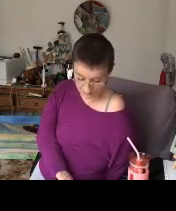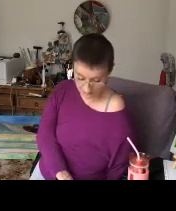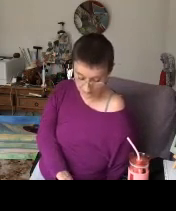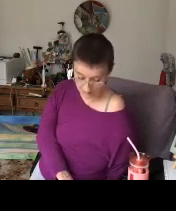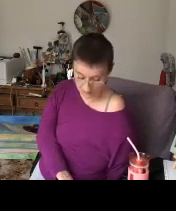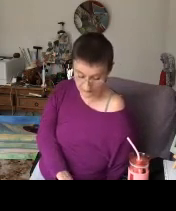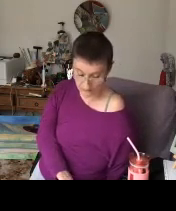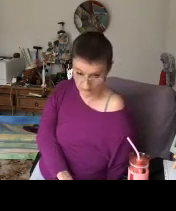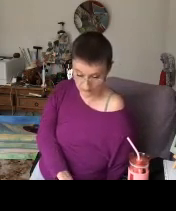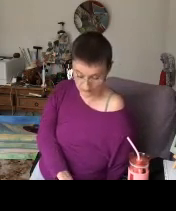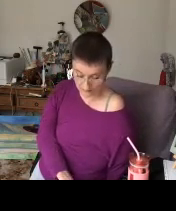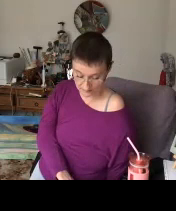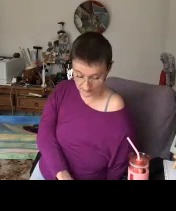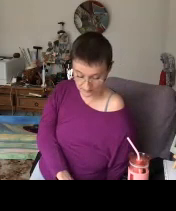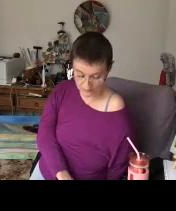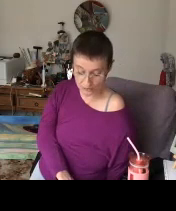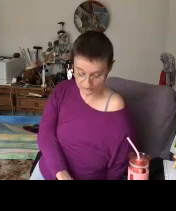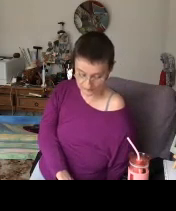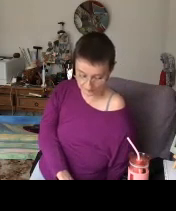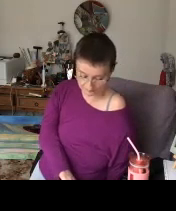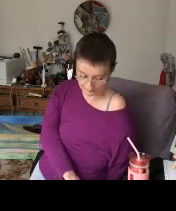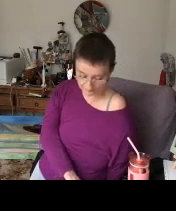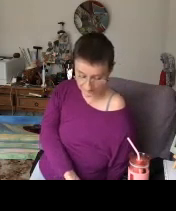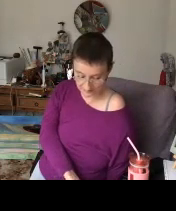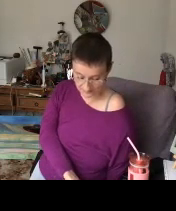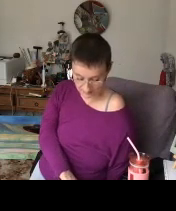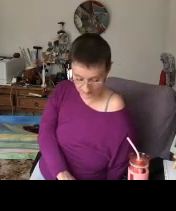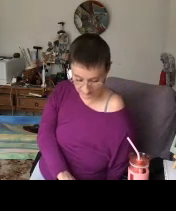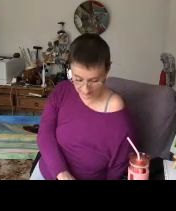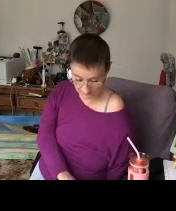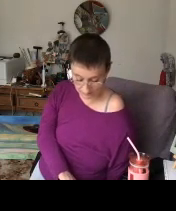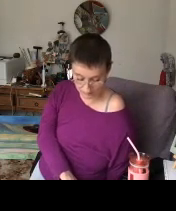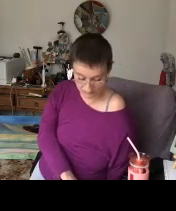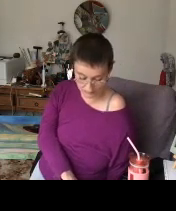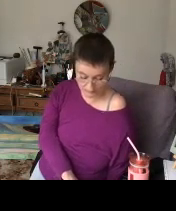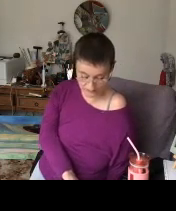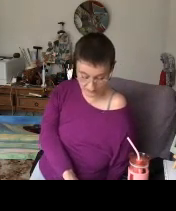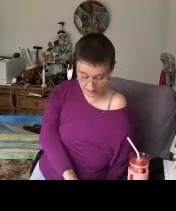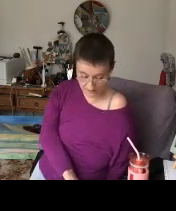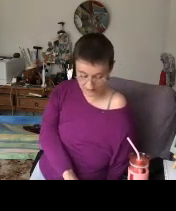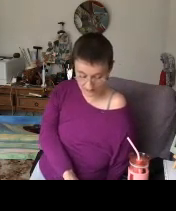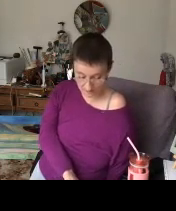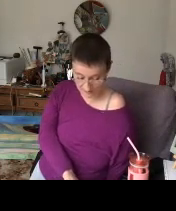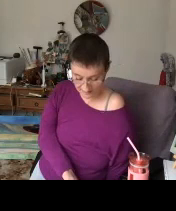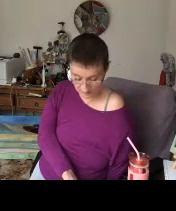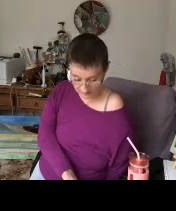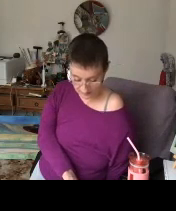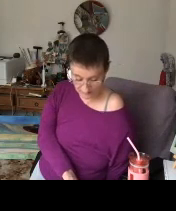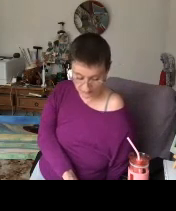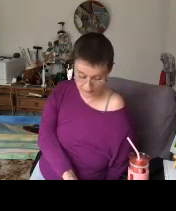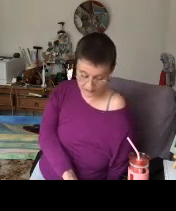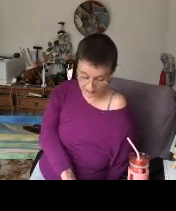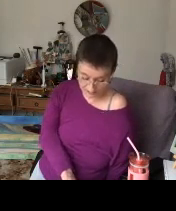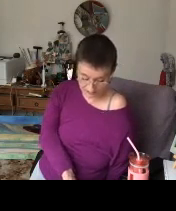lot of work for tourism and disability. And then we've got Simone